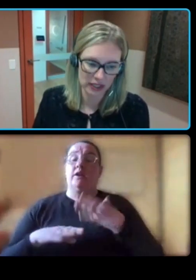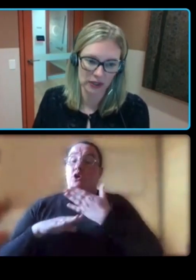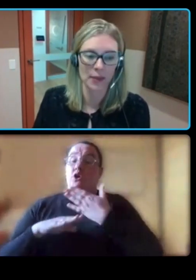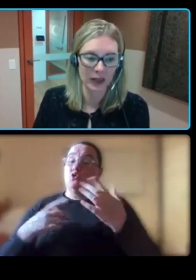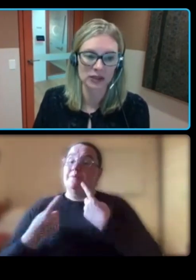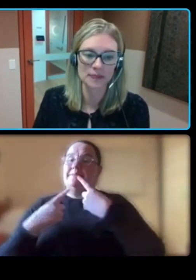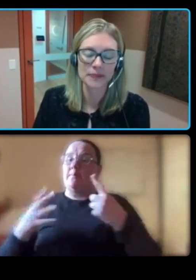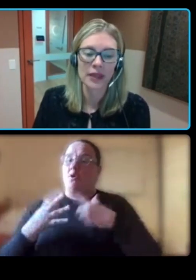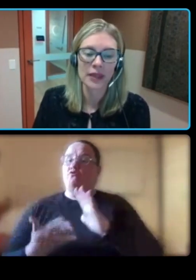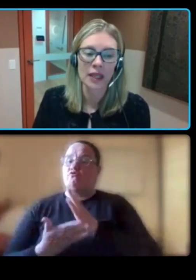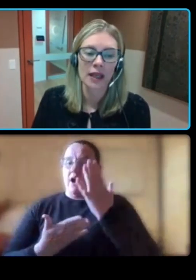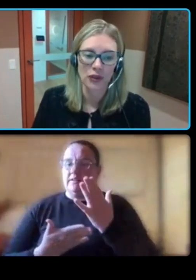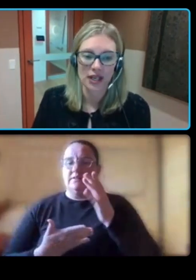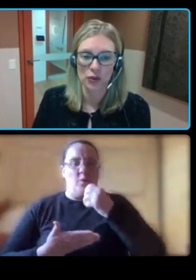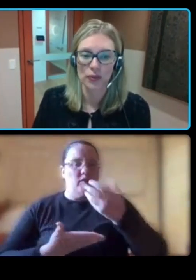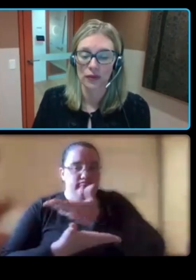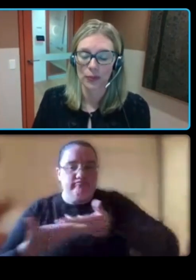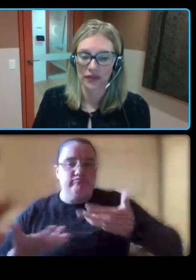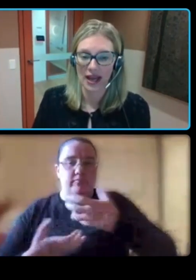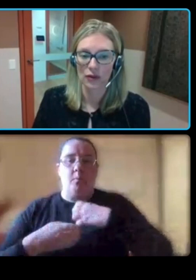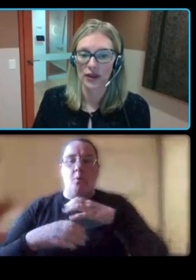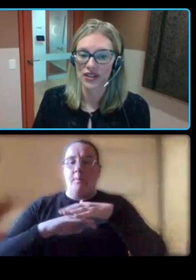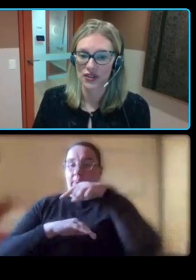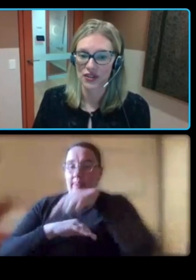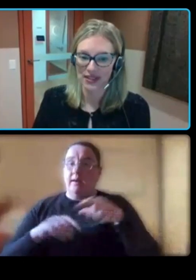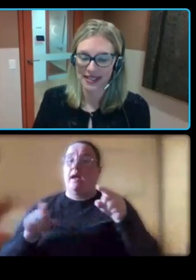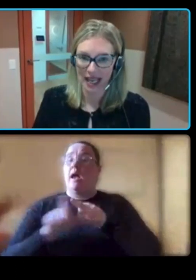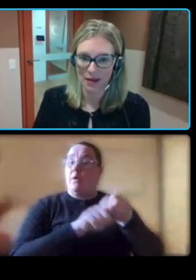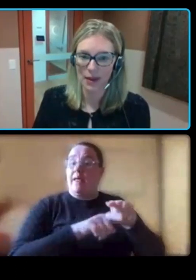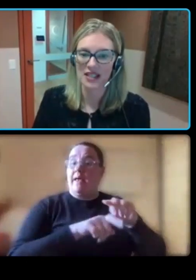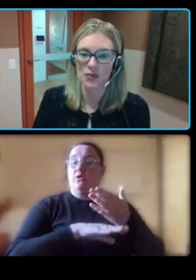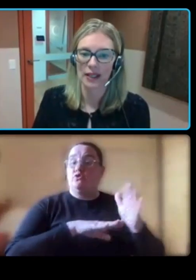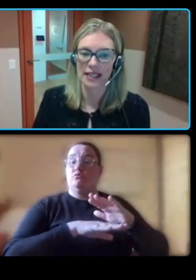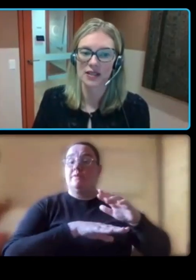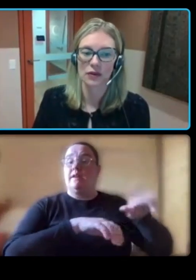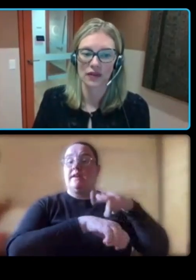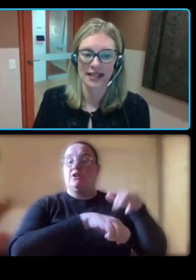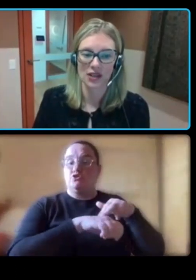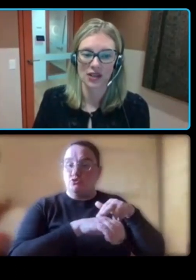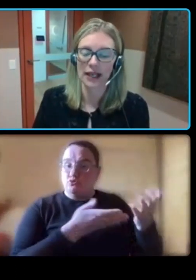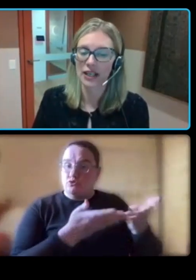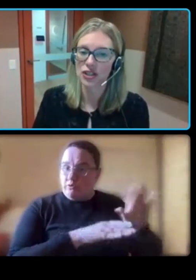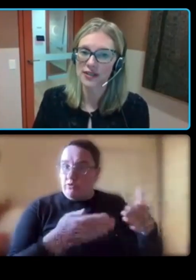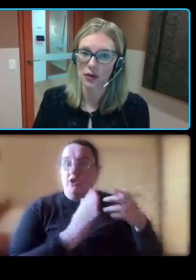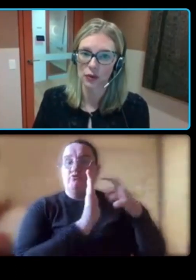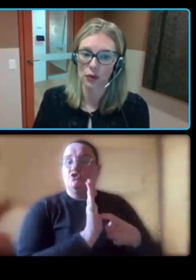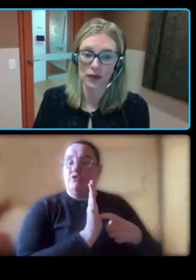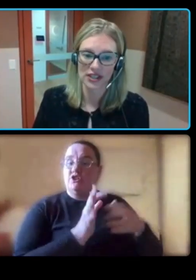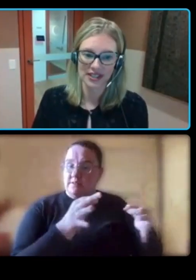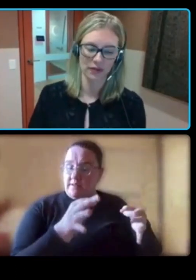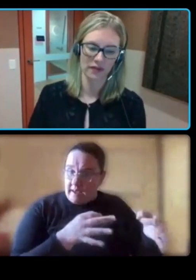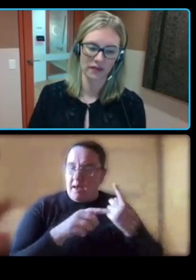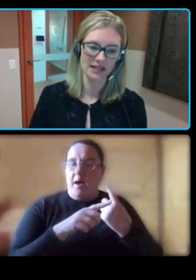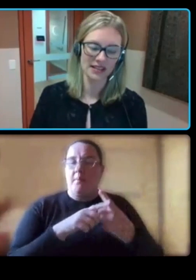on as well, a new national provider registration scheme, as well as revised obligations on